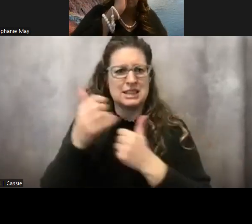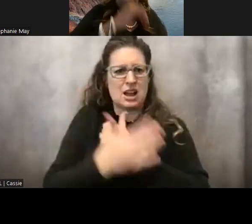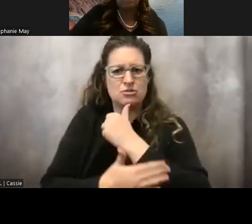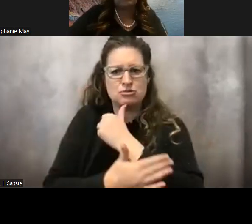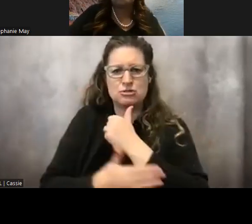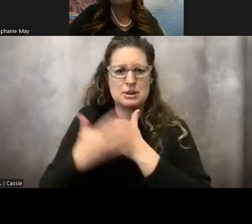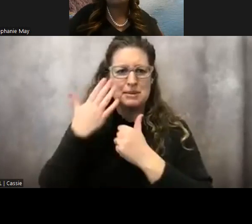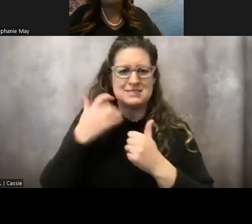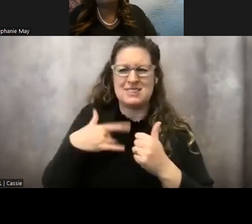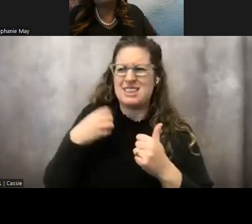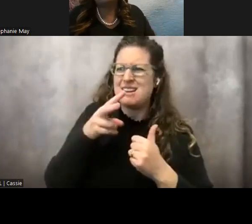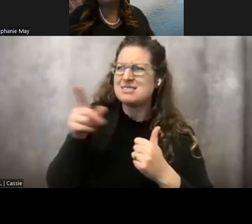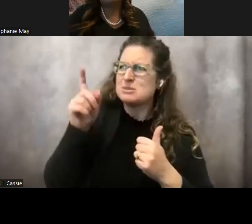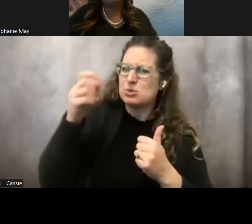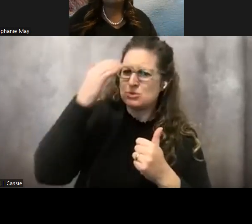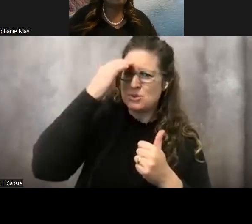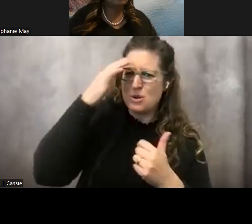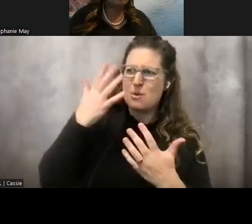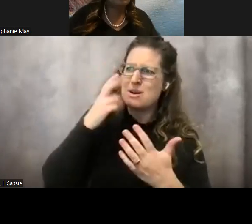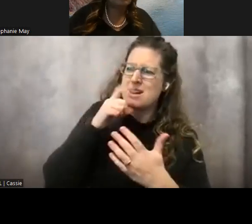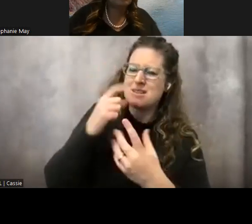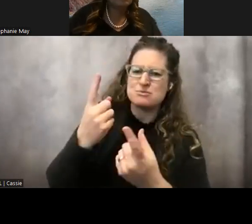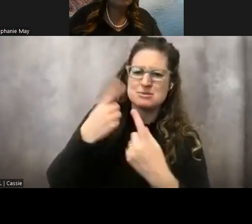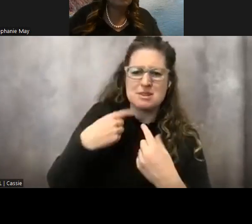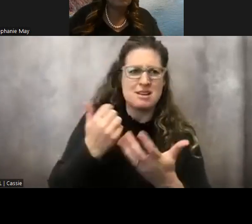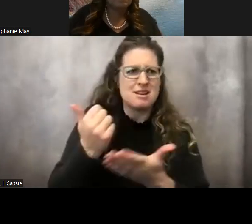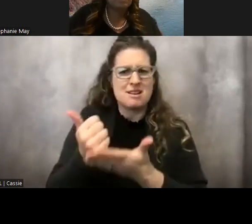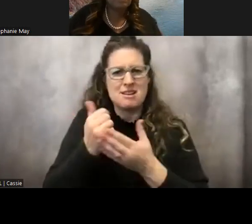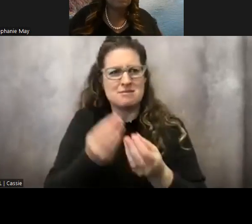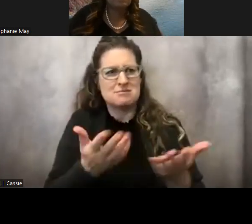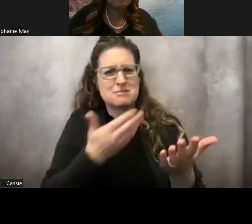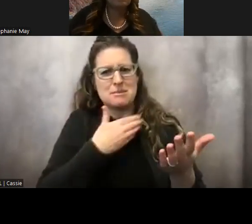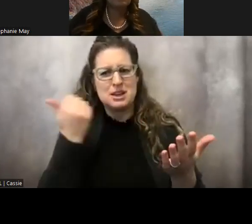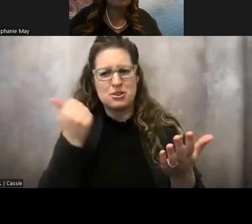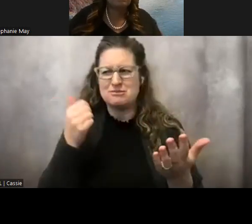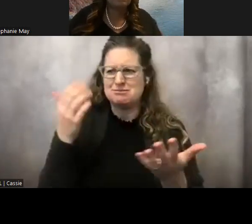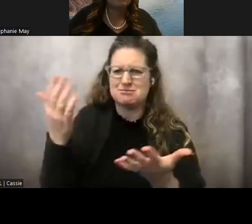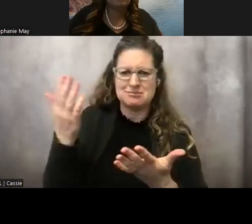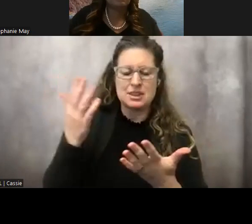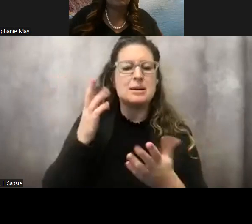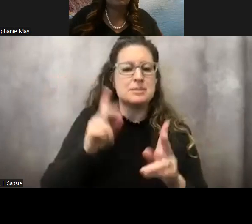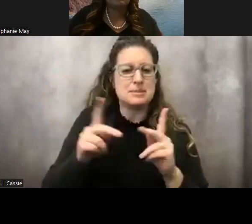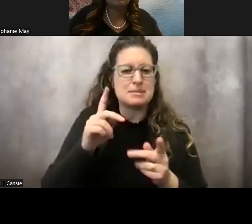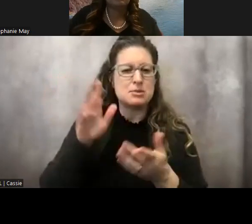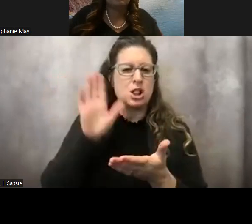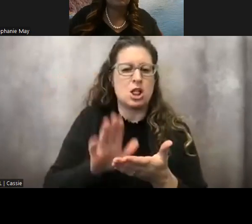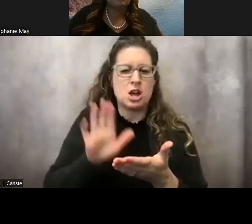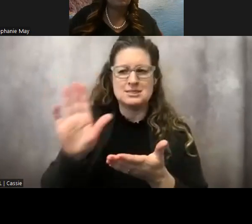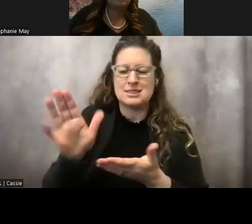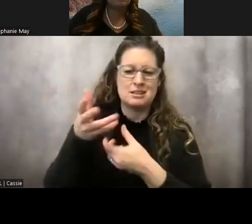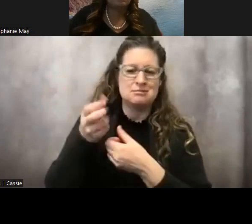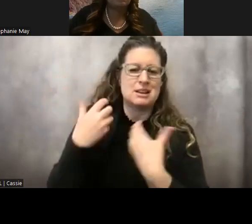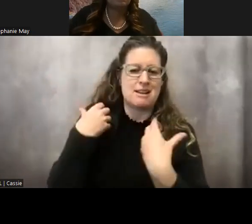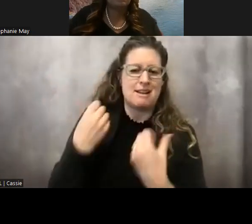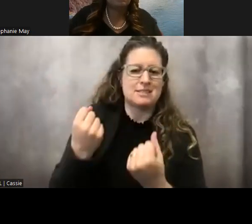respond better to this? And I think people felt a little bit of less confidence in the profession because of that. And that